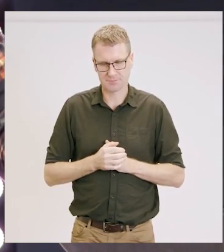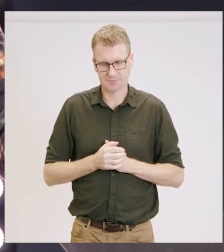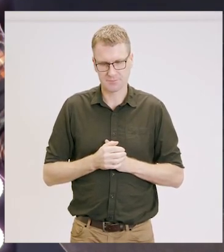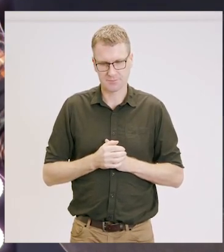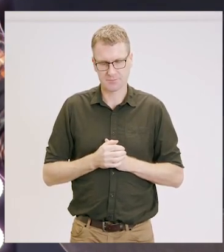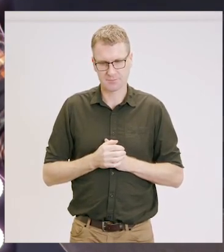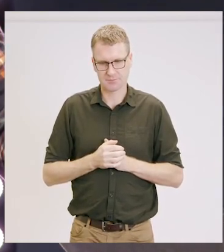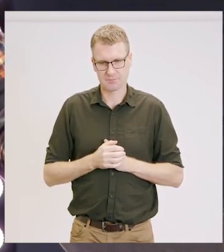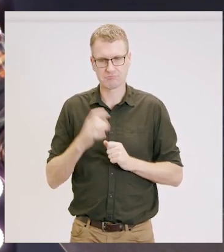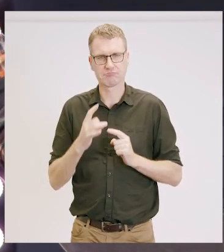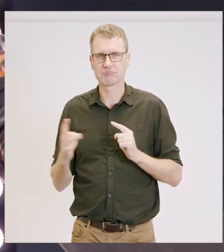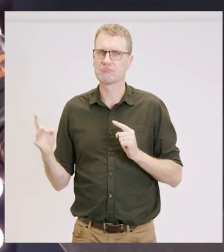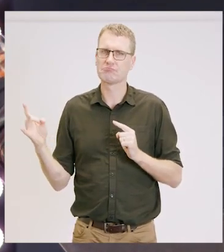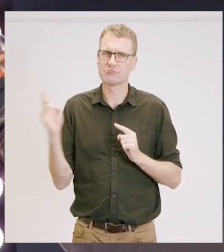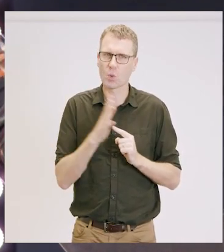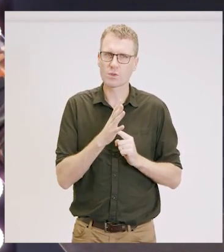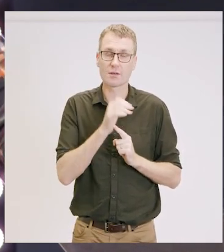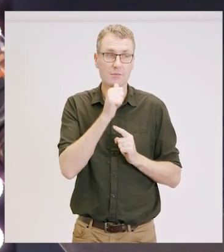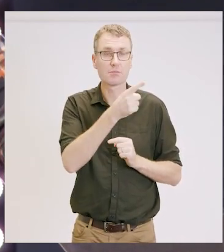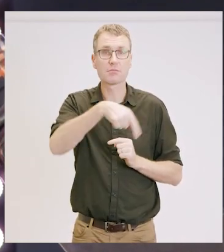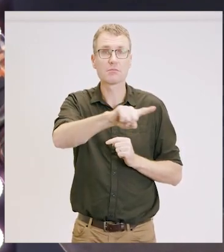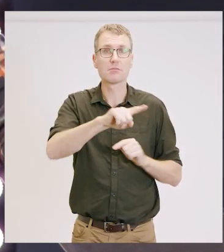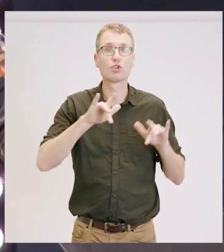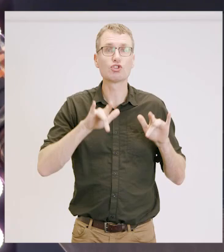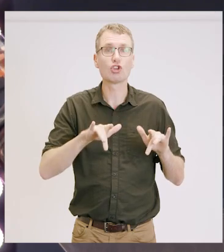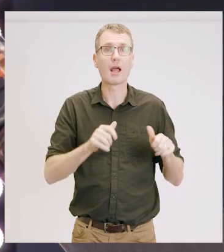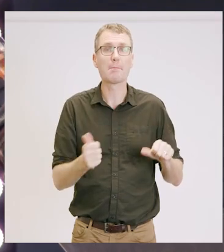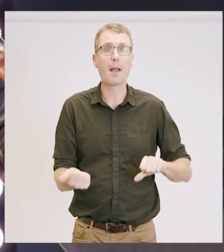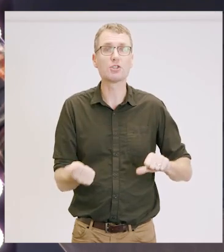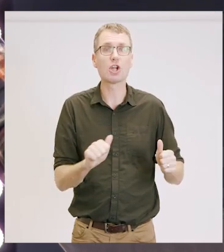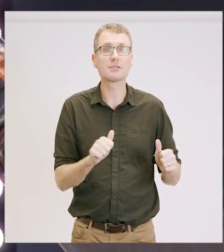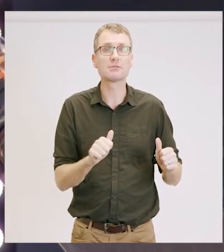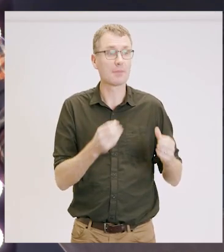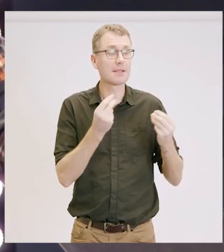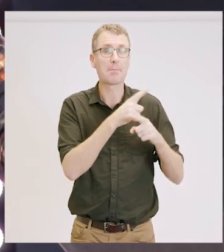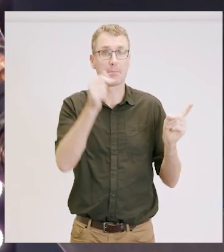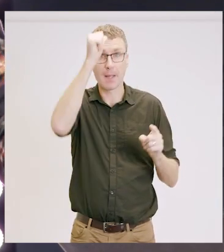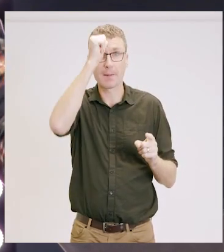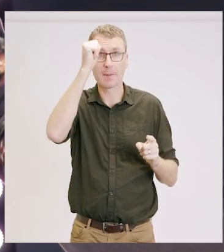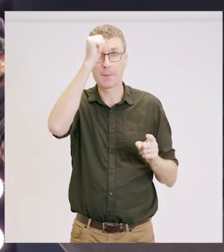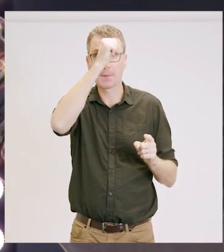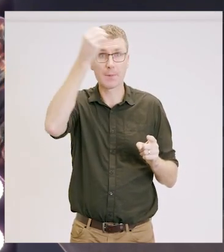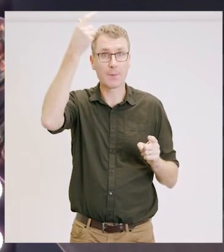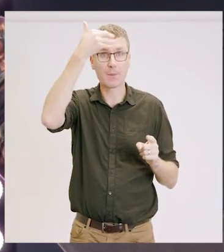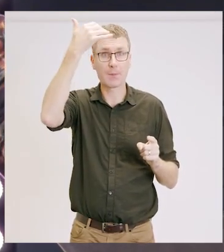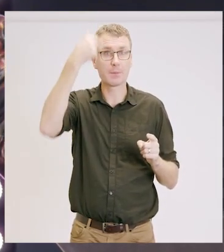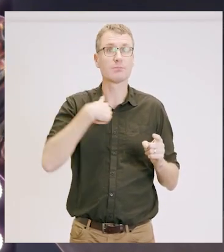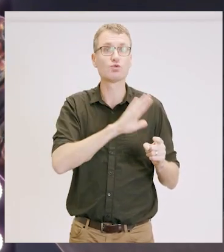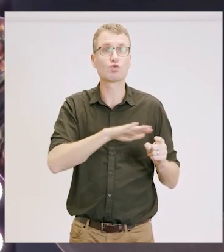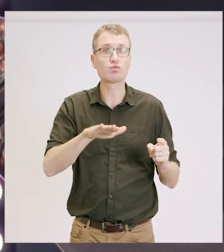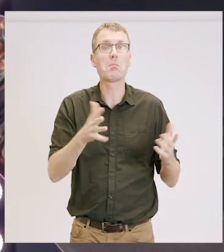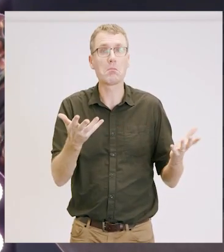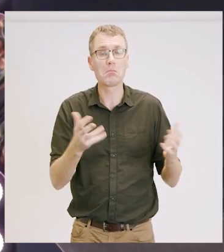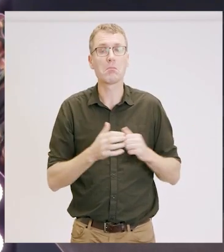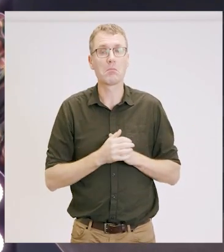comes. So it is an important thing that if we haven't been baptized, some people have been baptized or